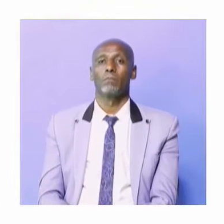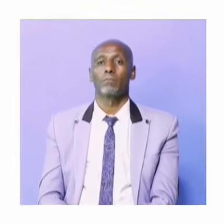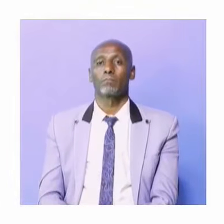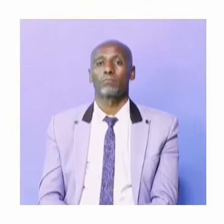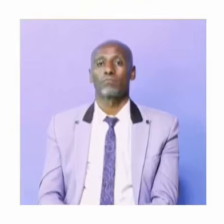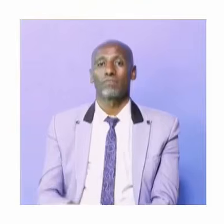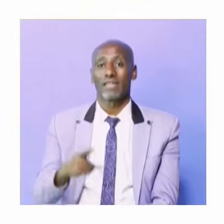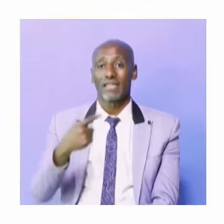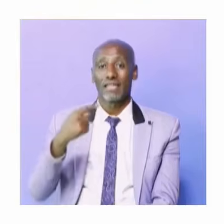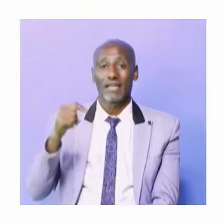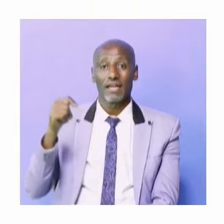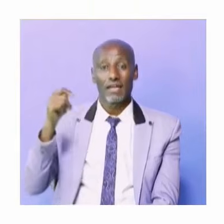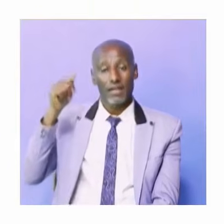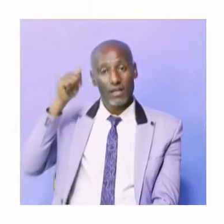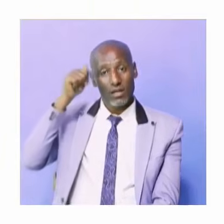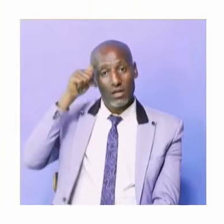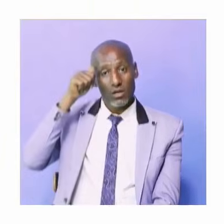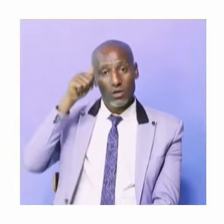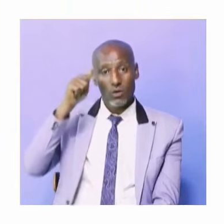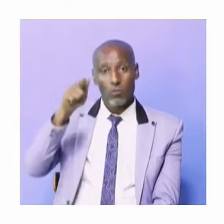the boys